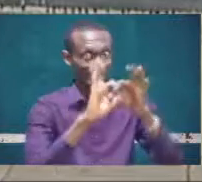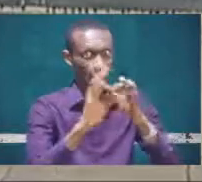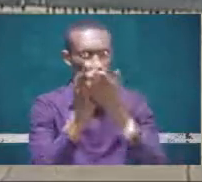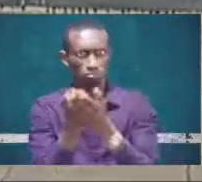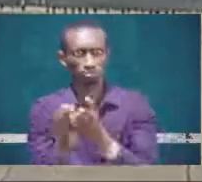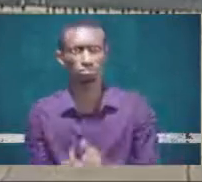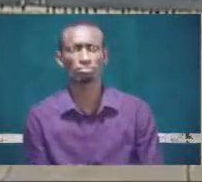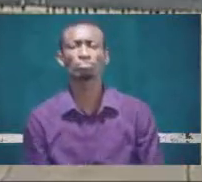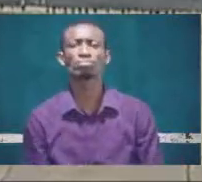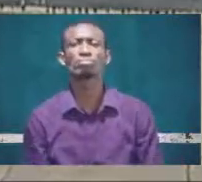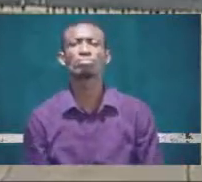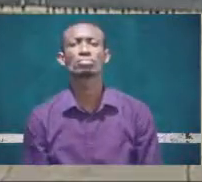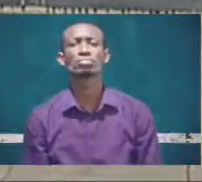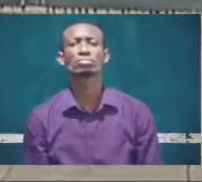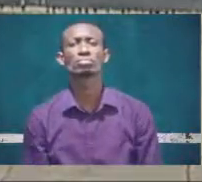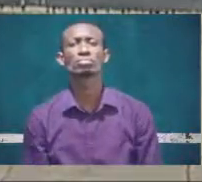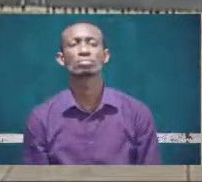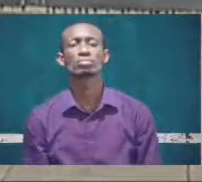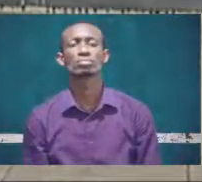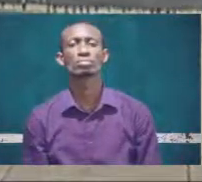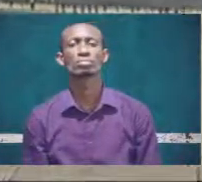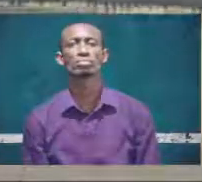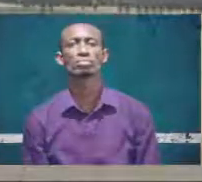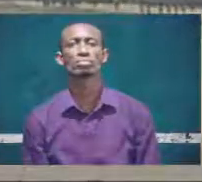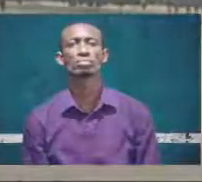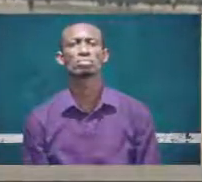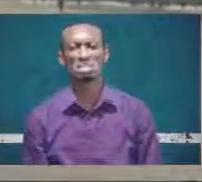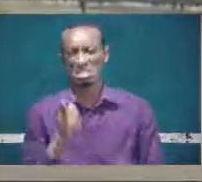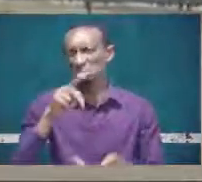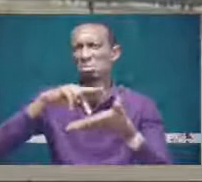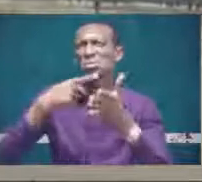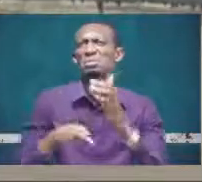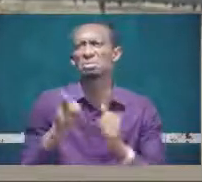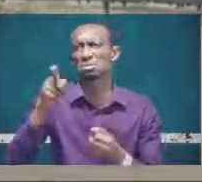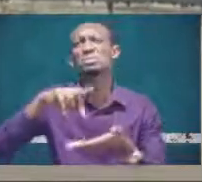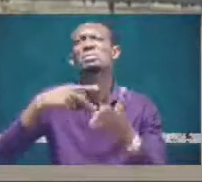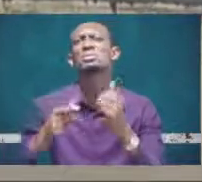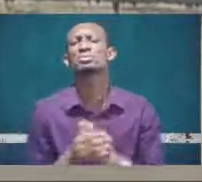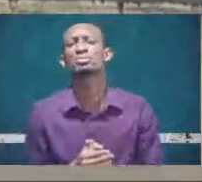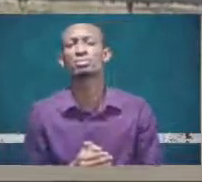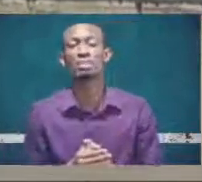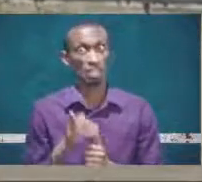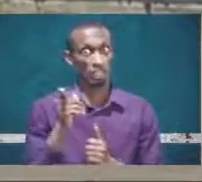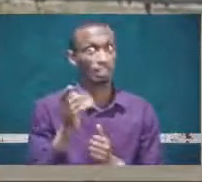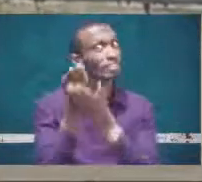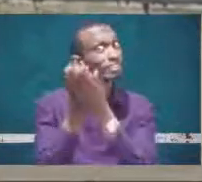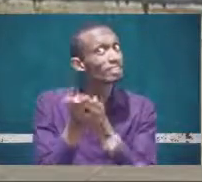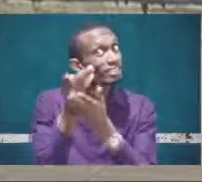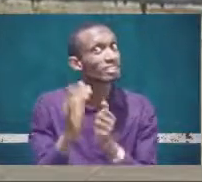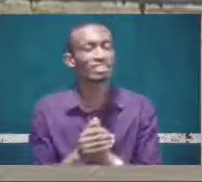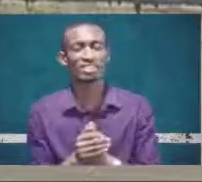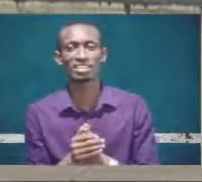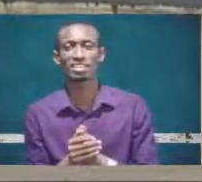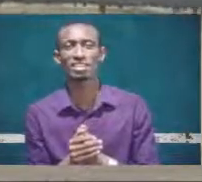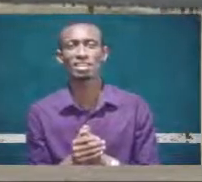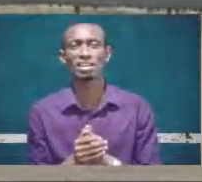Joint one. The joint demand. So what is this joint demand? So this is a demand for commodities that are